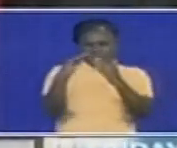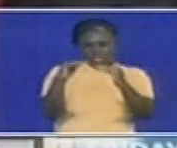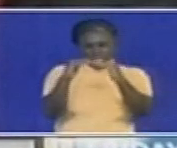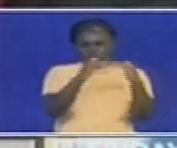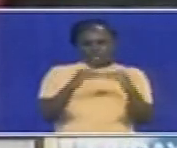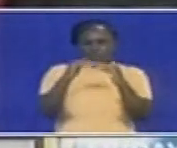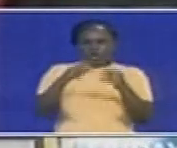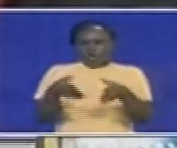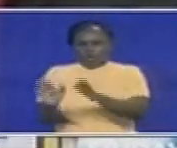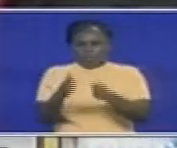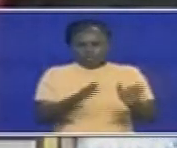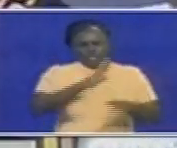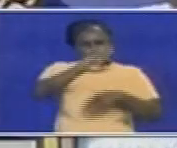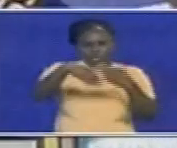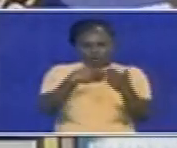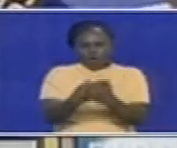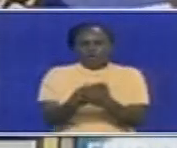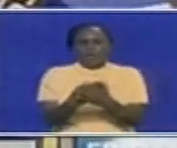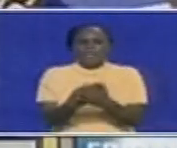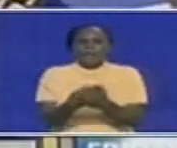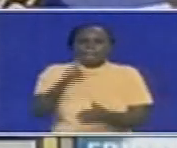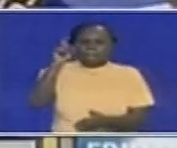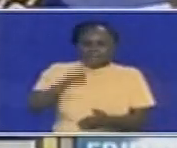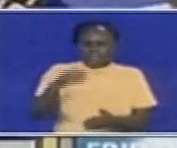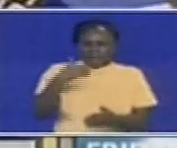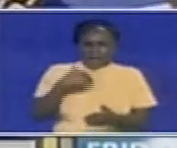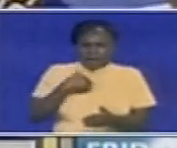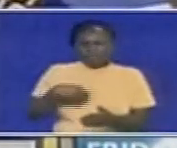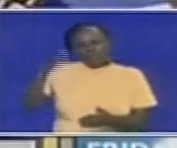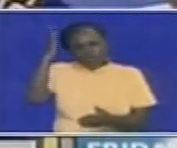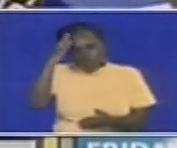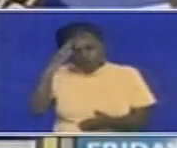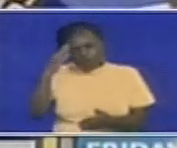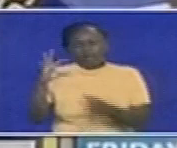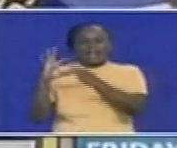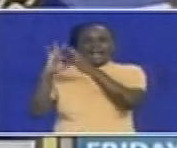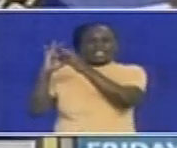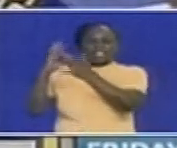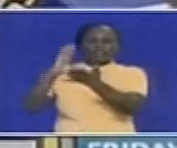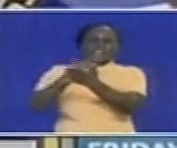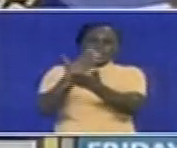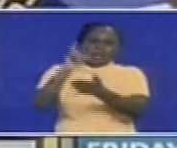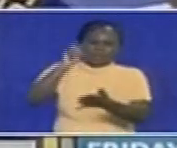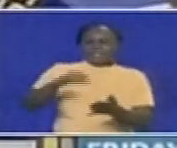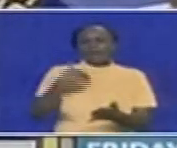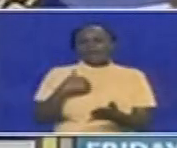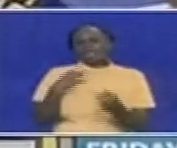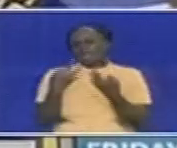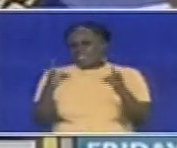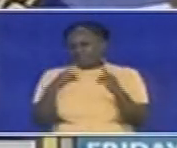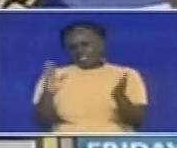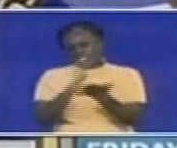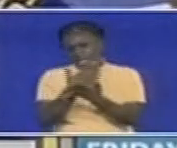all operators and subscribers. They should inculcate in themselves the culture of sharing, and they are not sharing for free